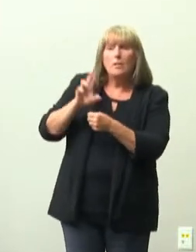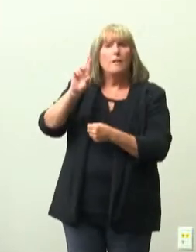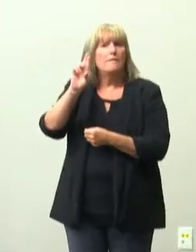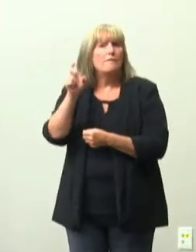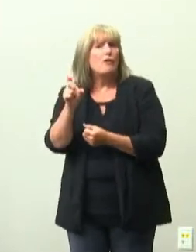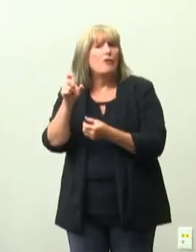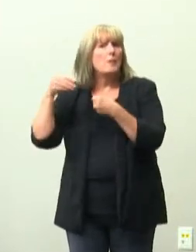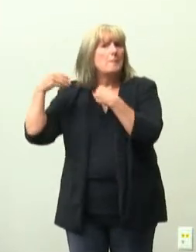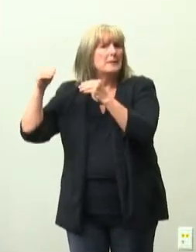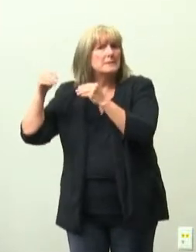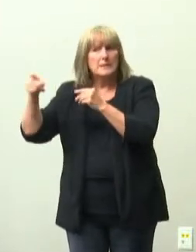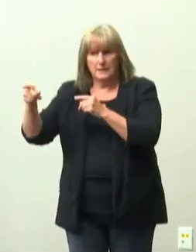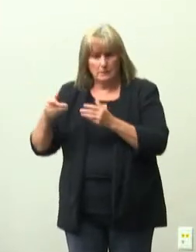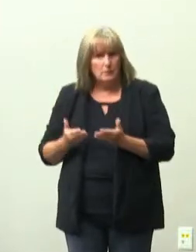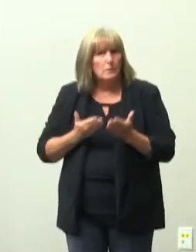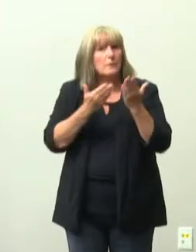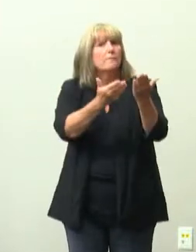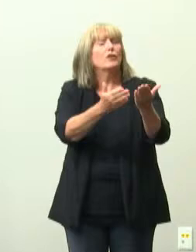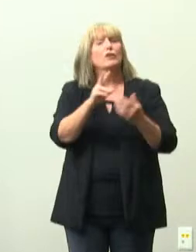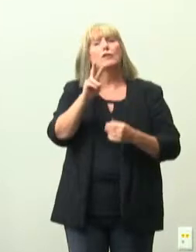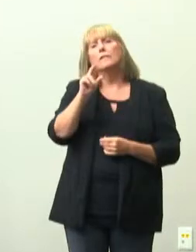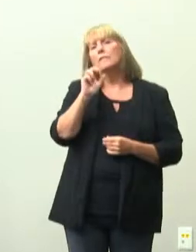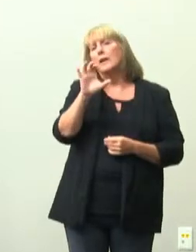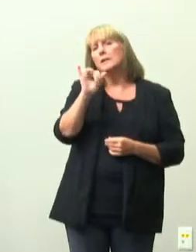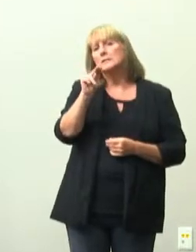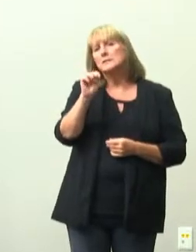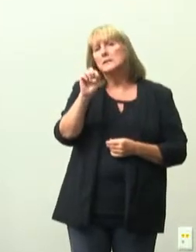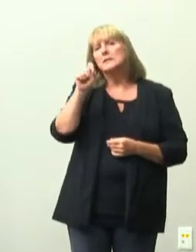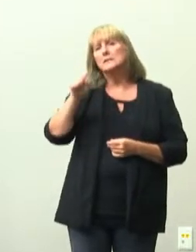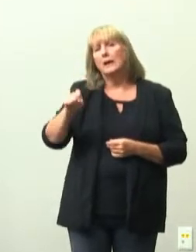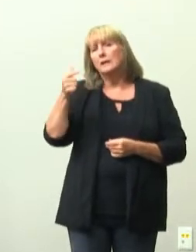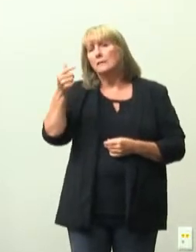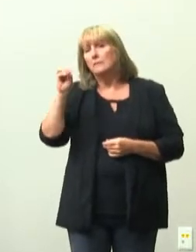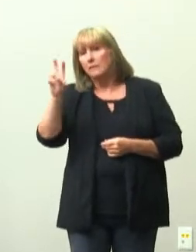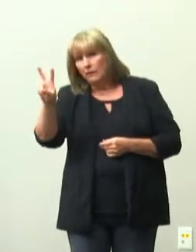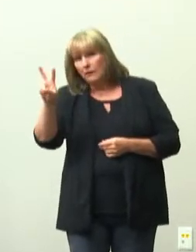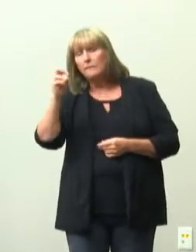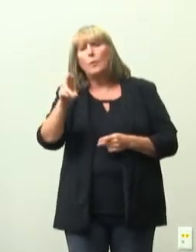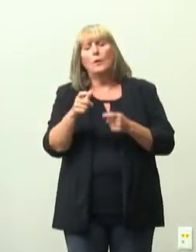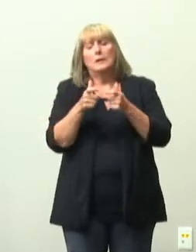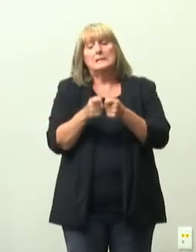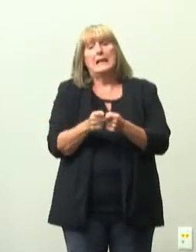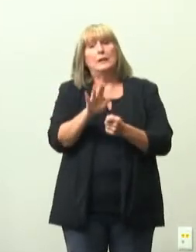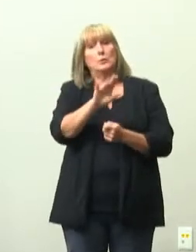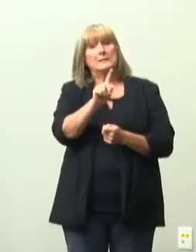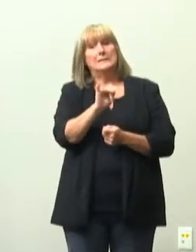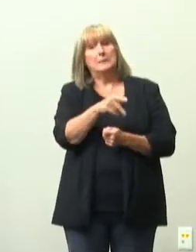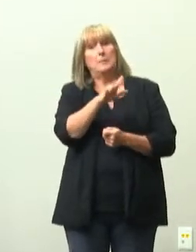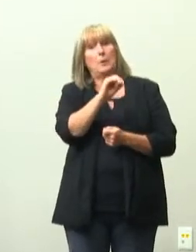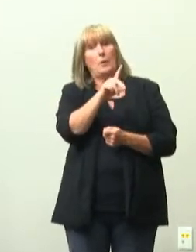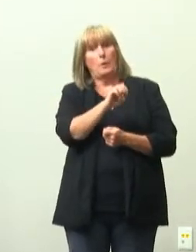offering vaccinations at vaccines.gov or by texting their zip code to